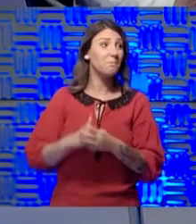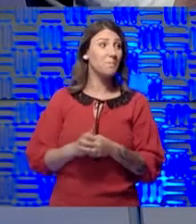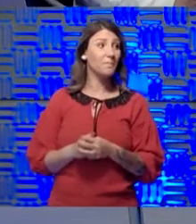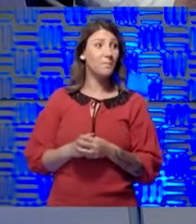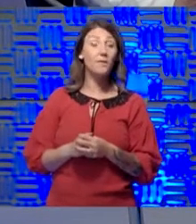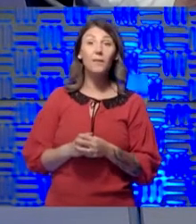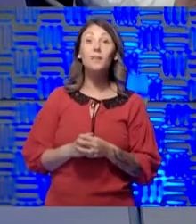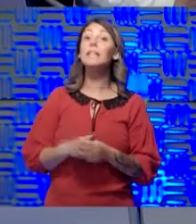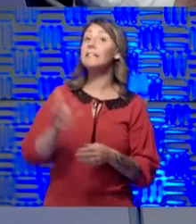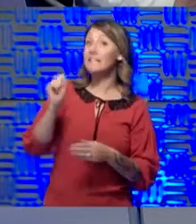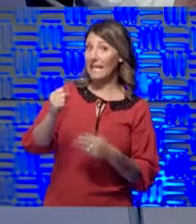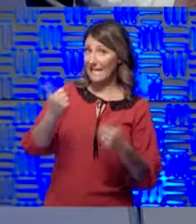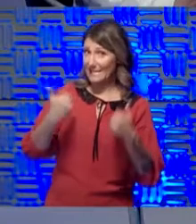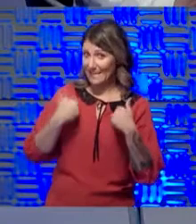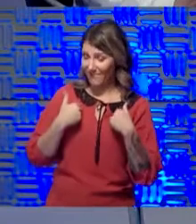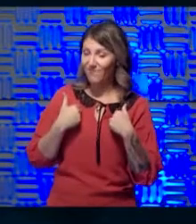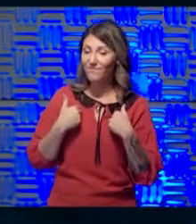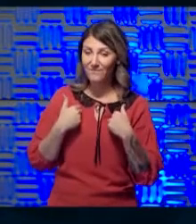We do actually.